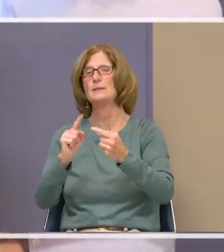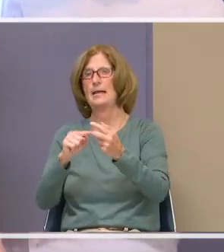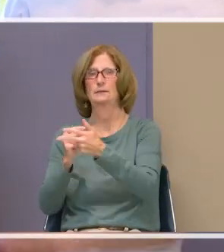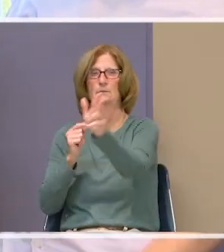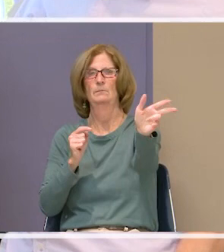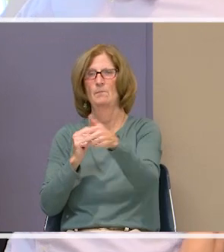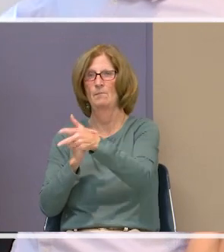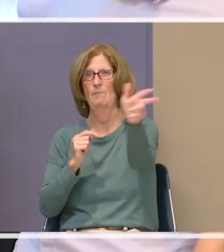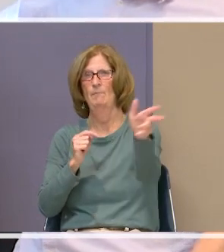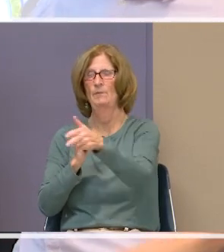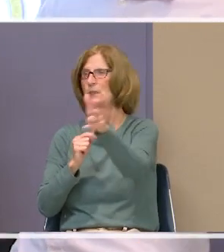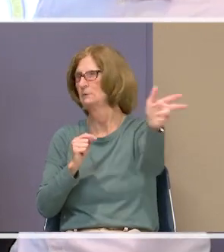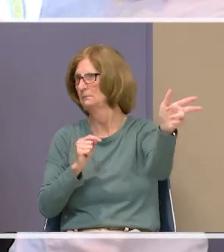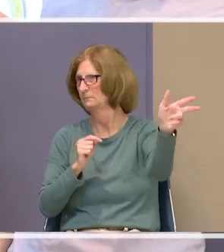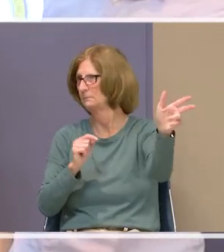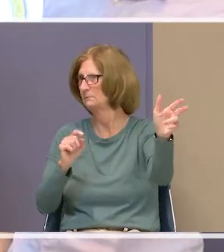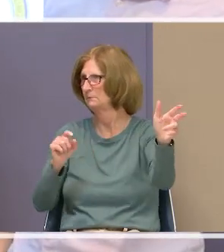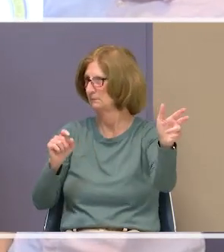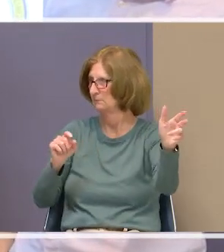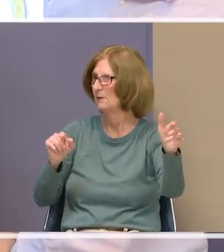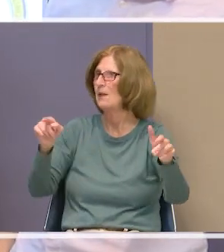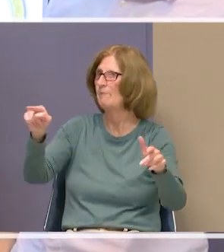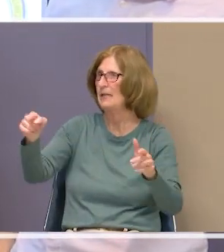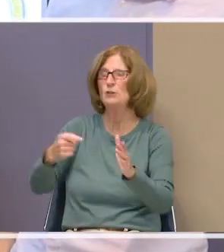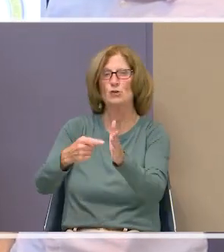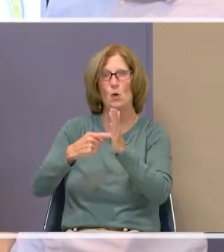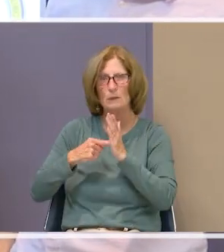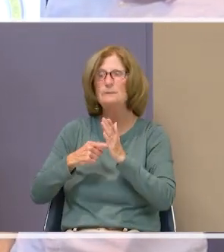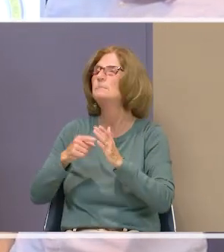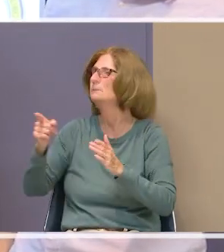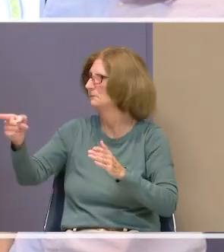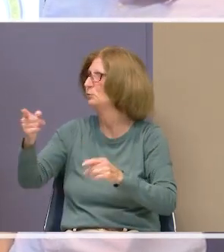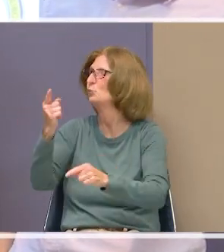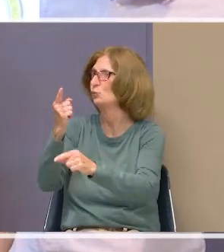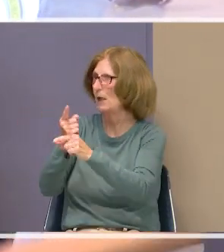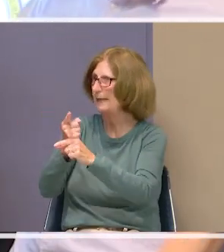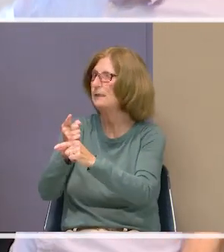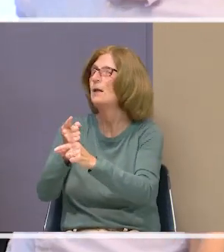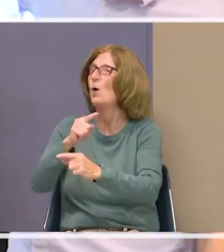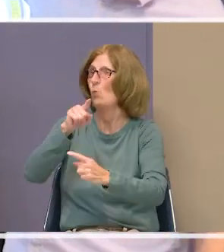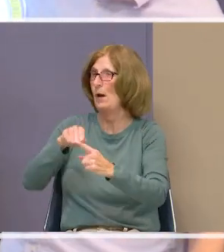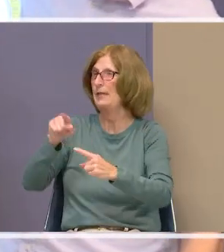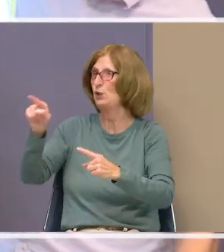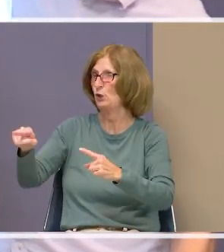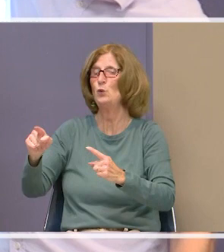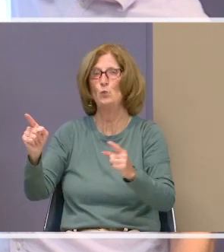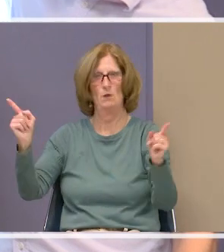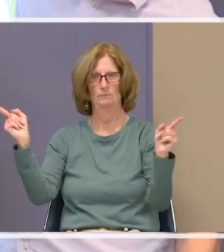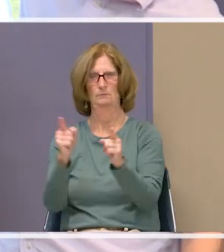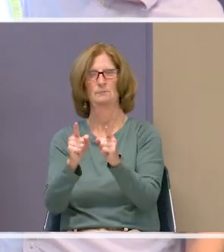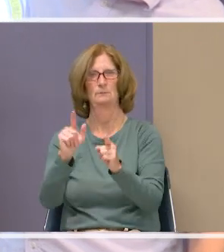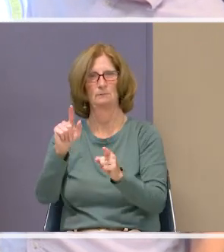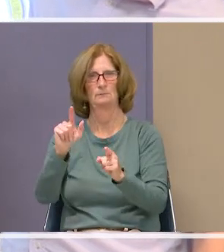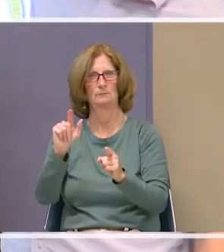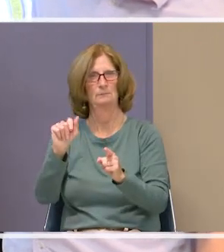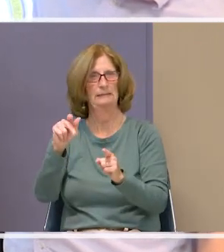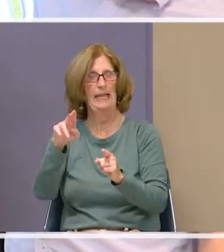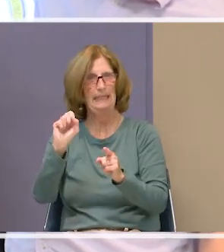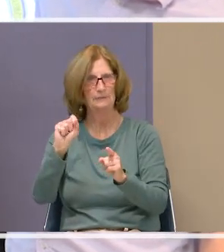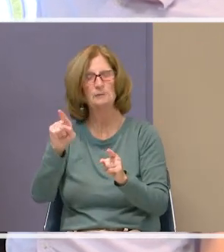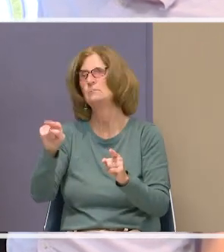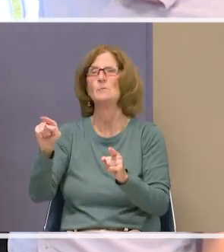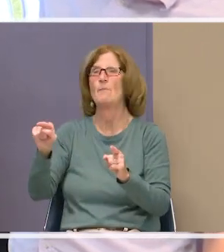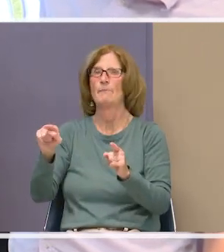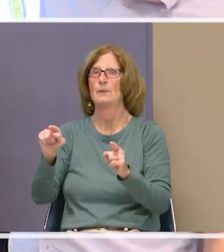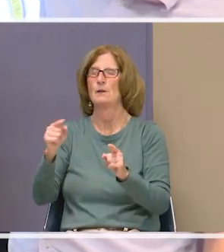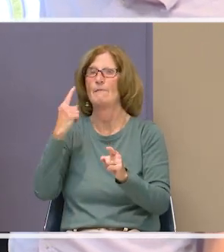turn. The goal here is correctly pointing out that there is blockages when you remove lanes. For those 10 cars that come down here an hour, I don't